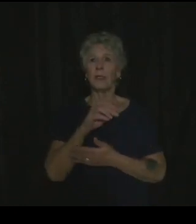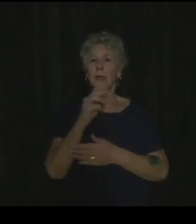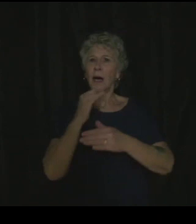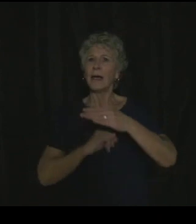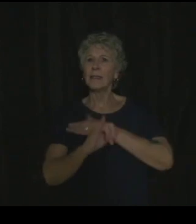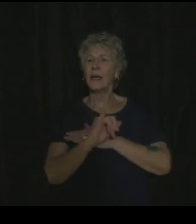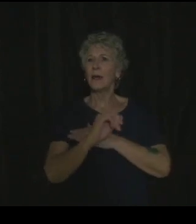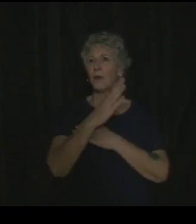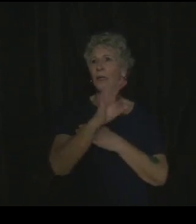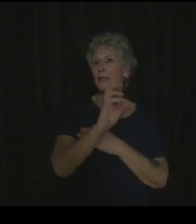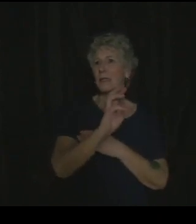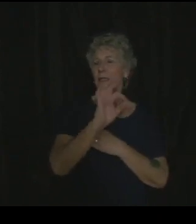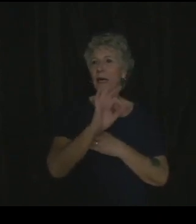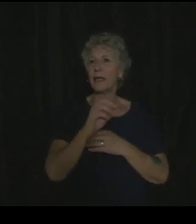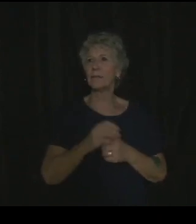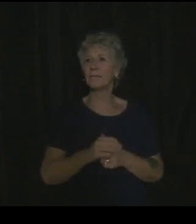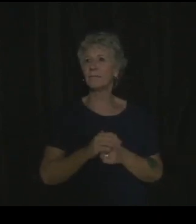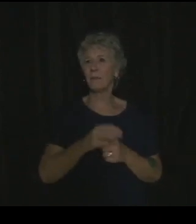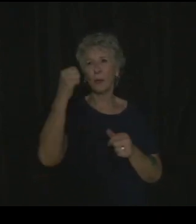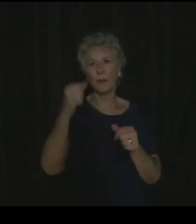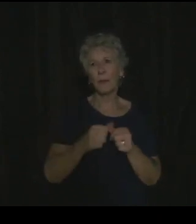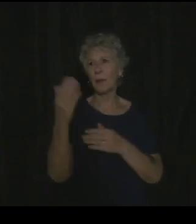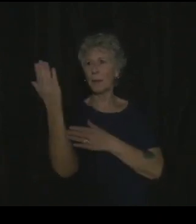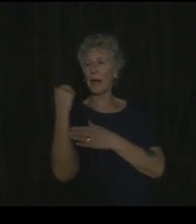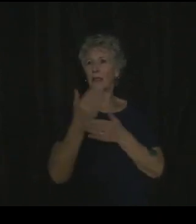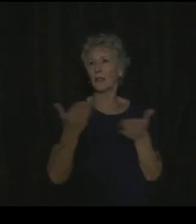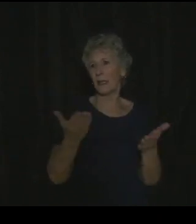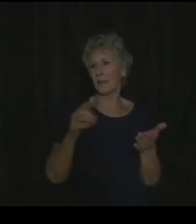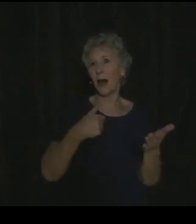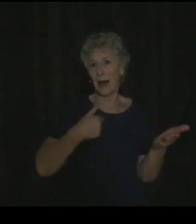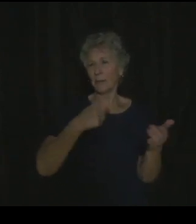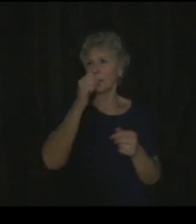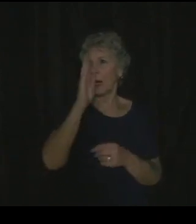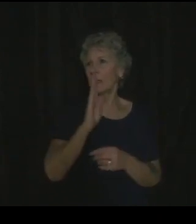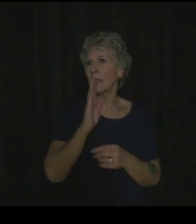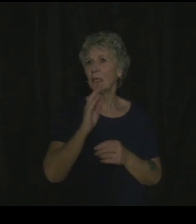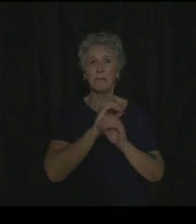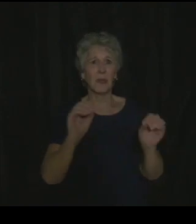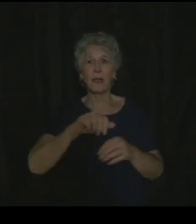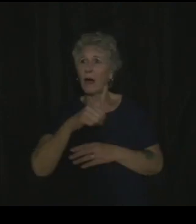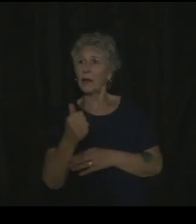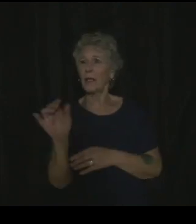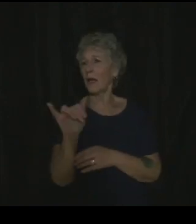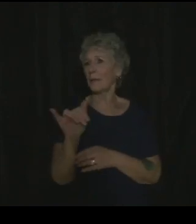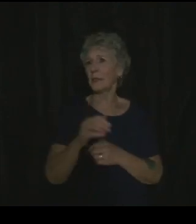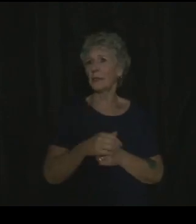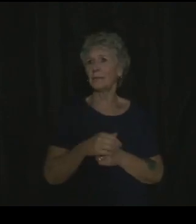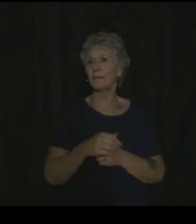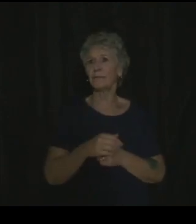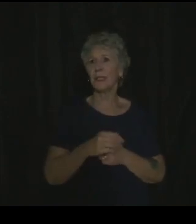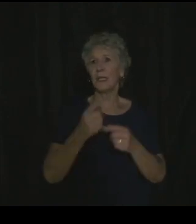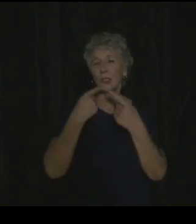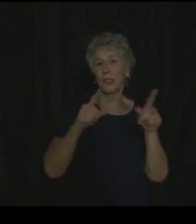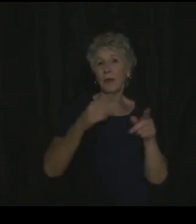Isaiah 46:9. Remember the former things of old, for I am God, and there is no other. I am God, and there is none like me, declaring the